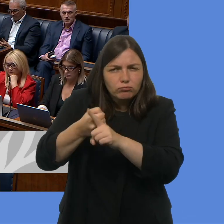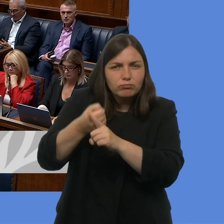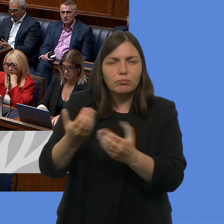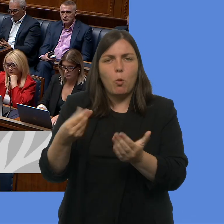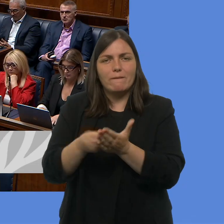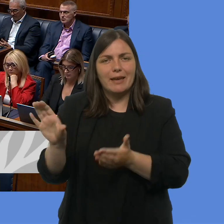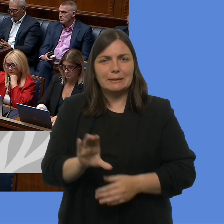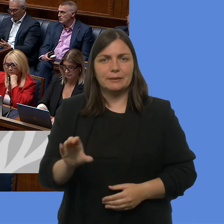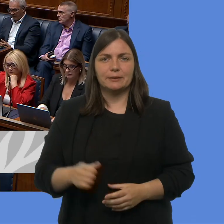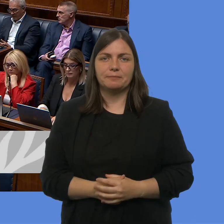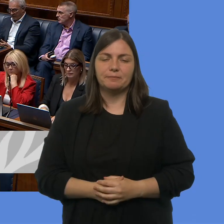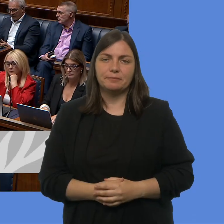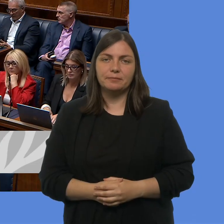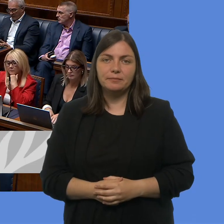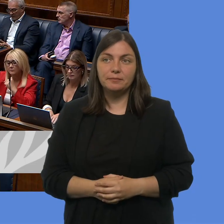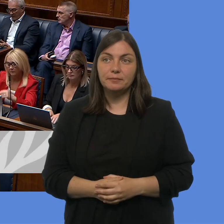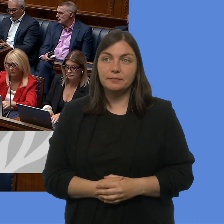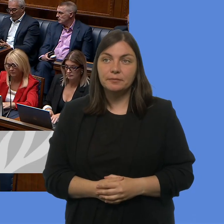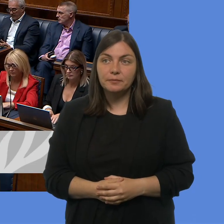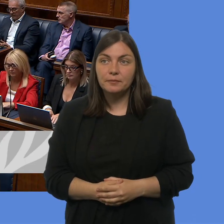for supplementary.